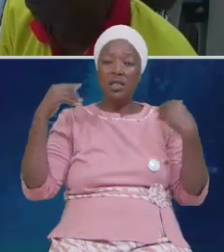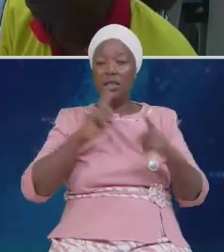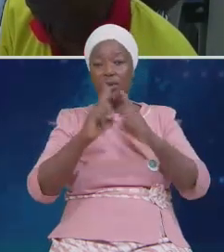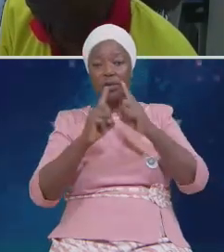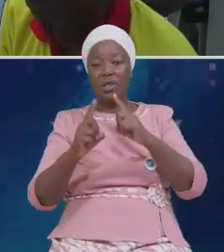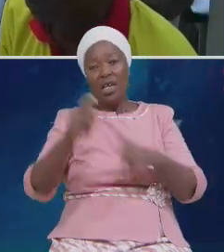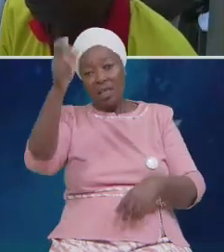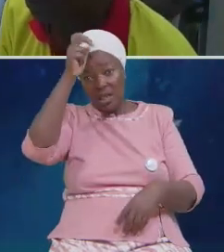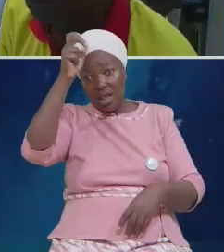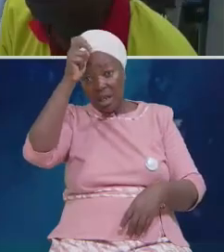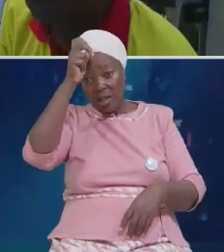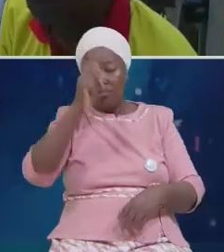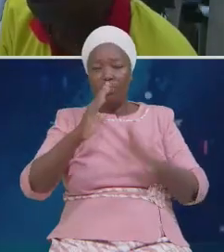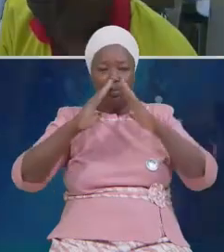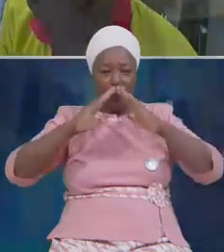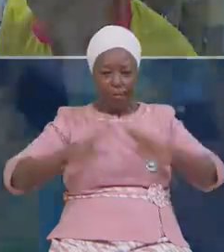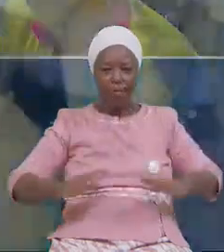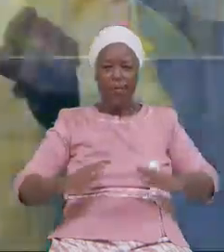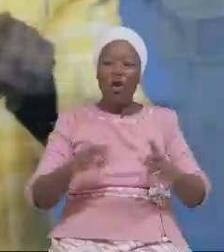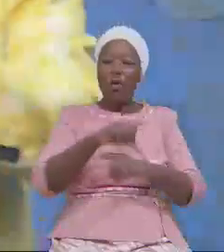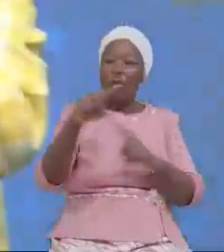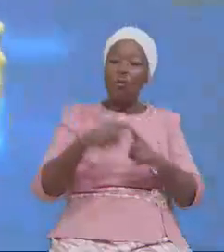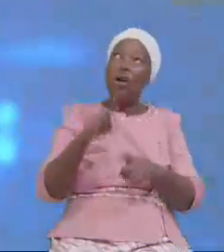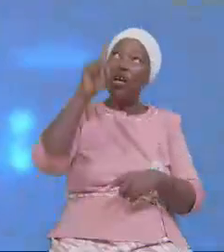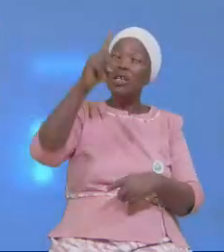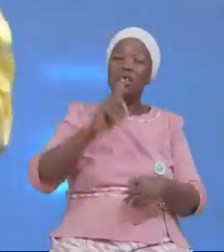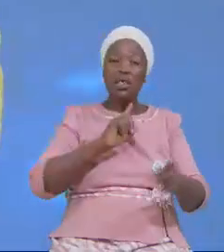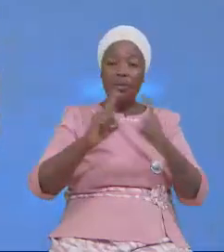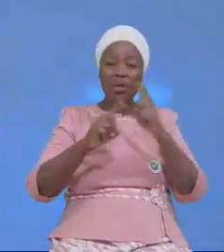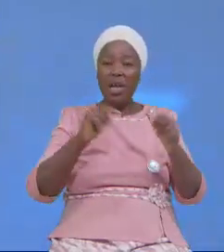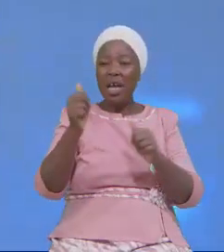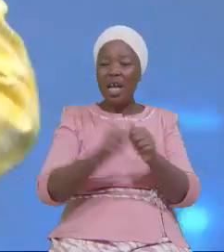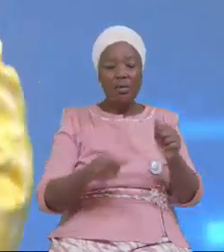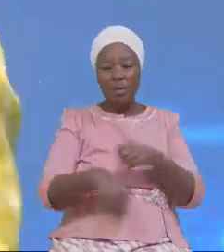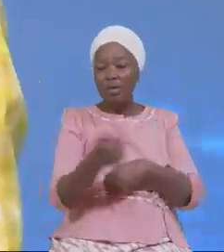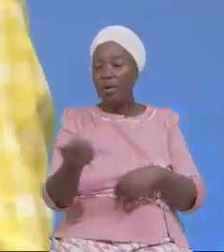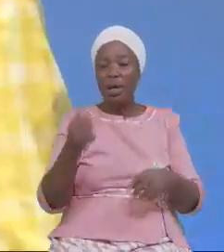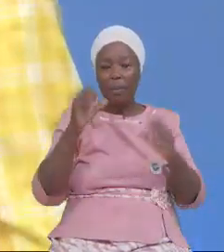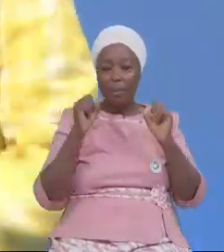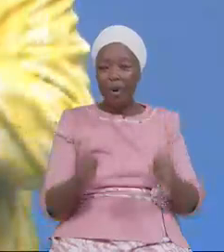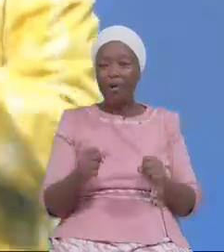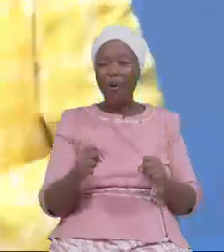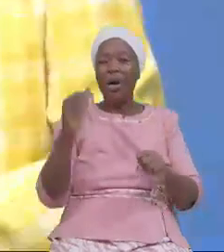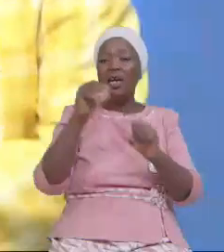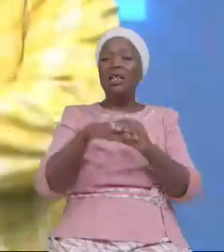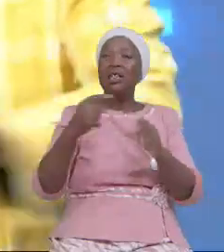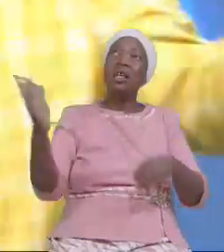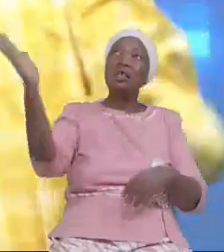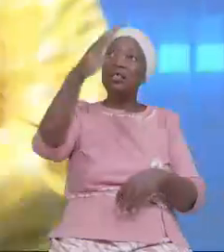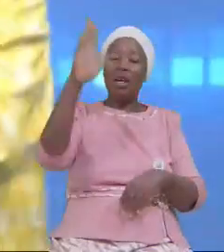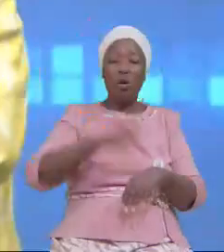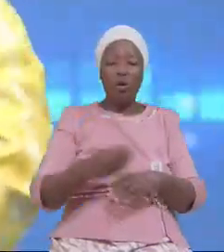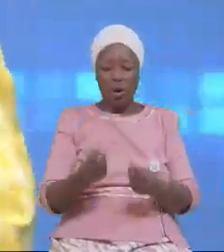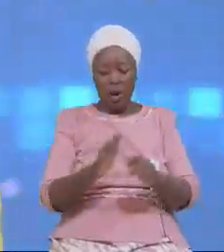his breath. When he speaks, every other power in the sky, on land, in